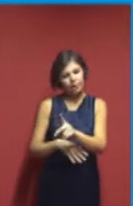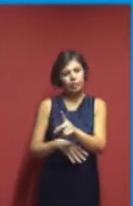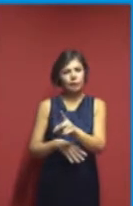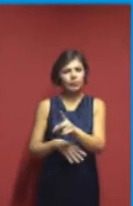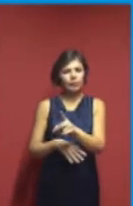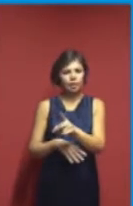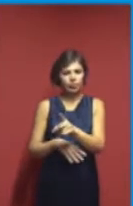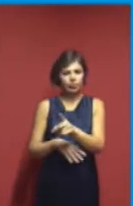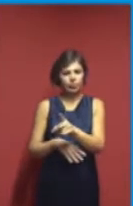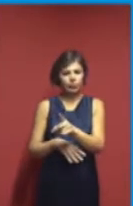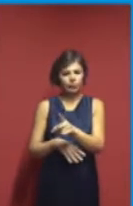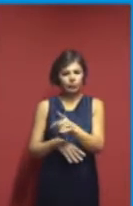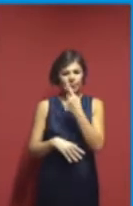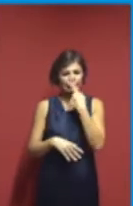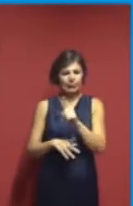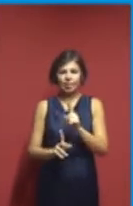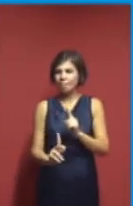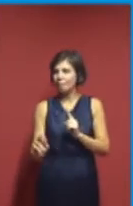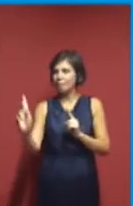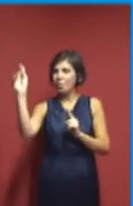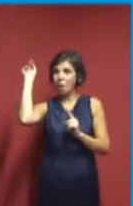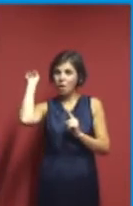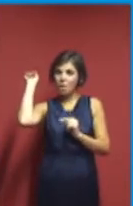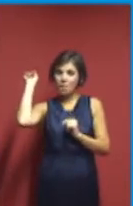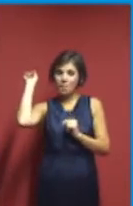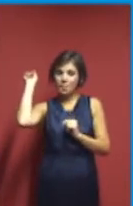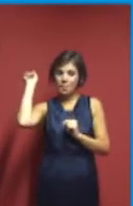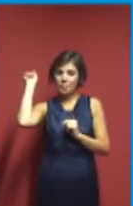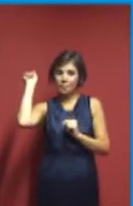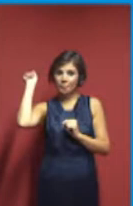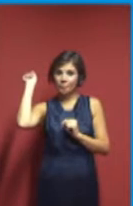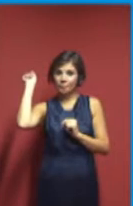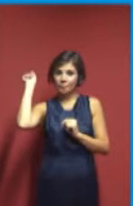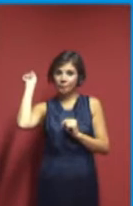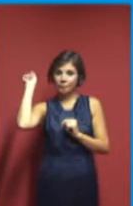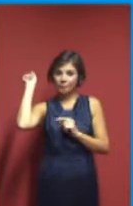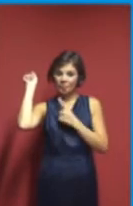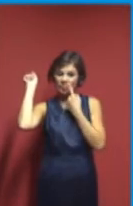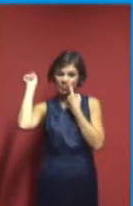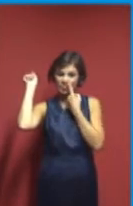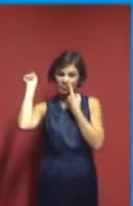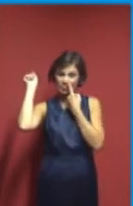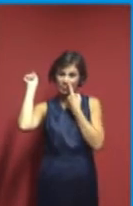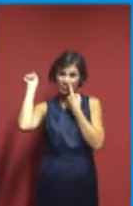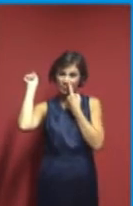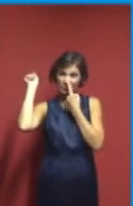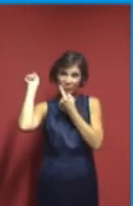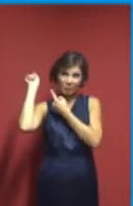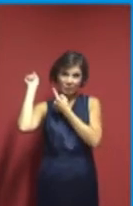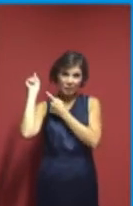octopuses. They're promoted as being spaces for personal digital